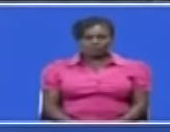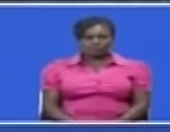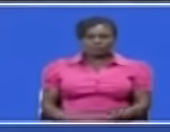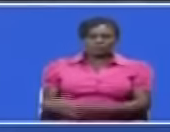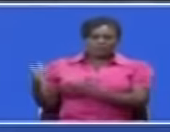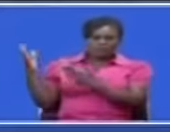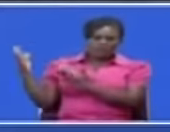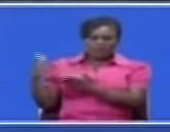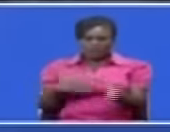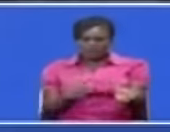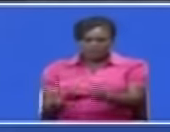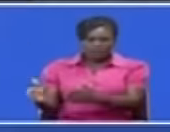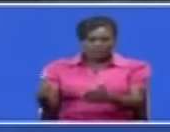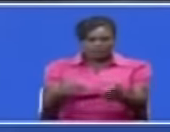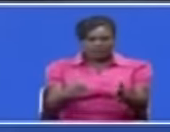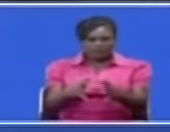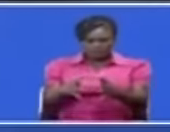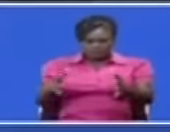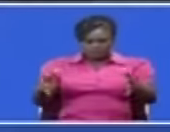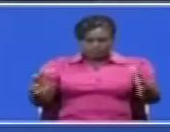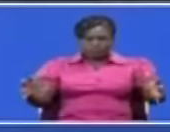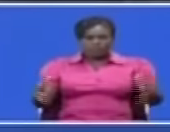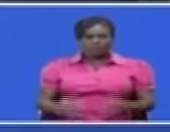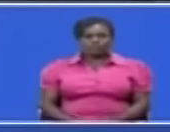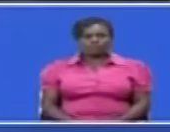Here, the river gathers pace,